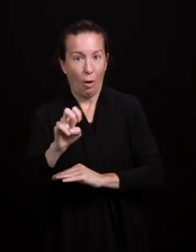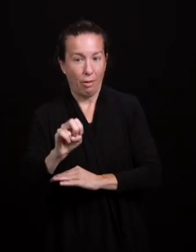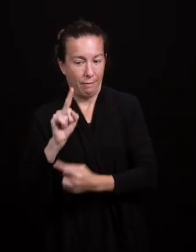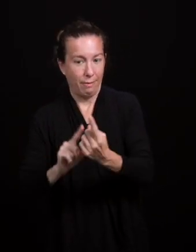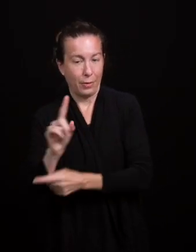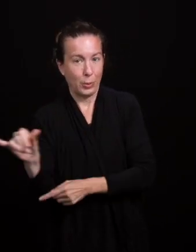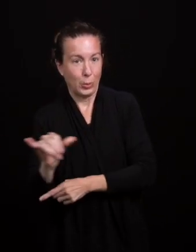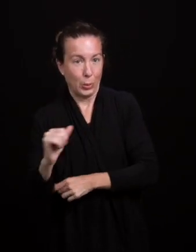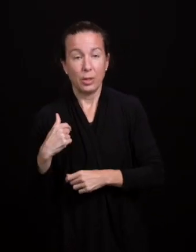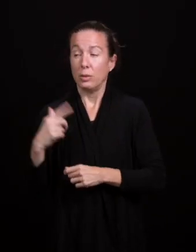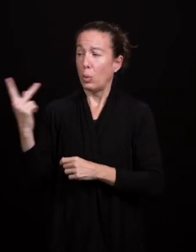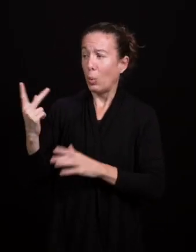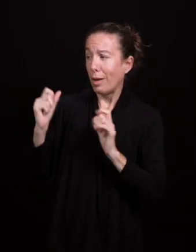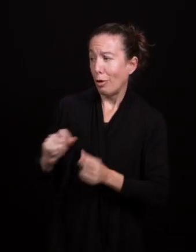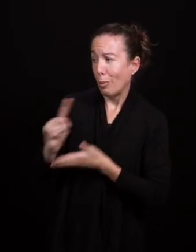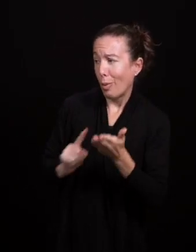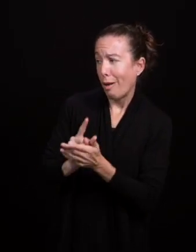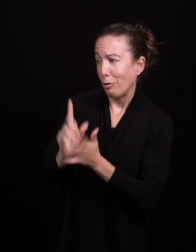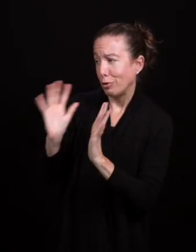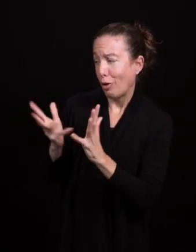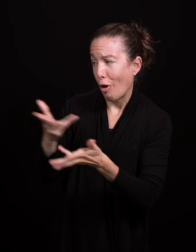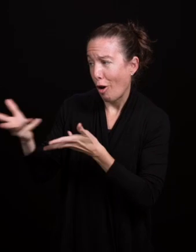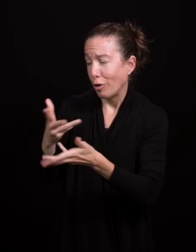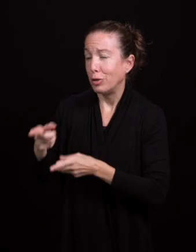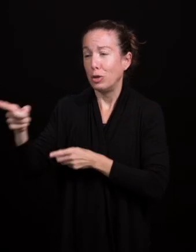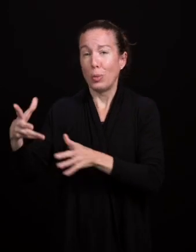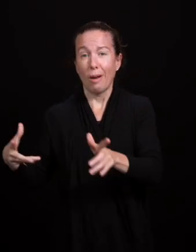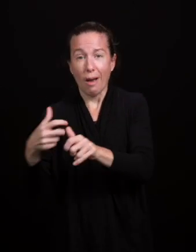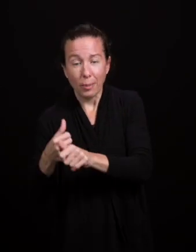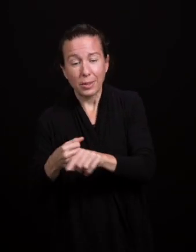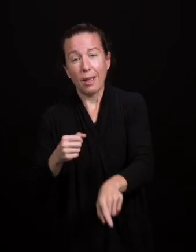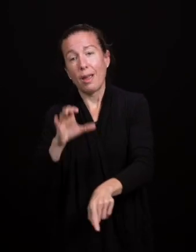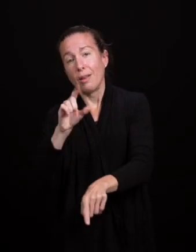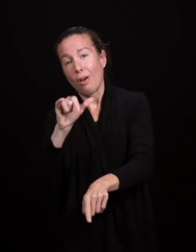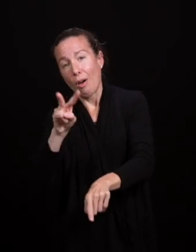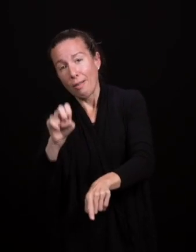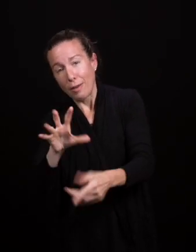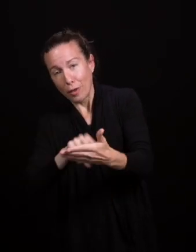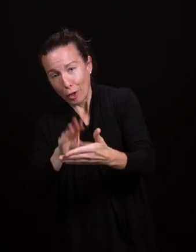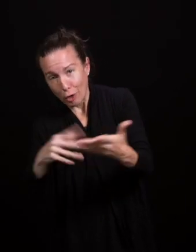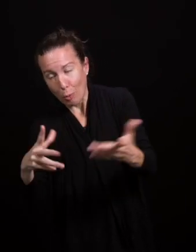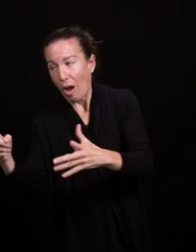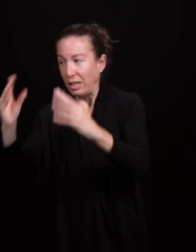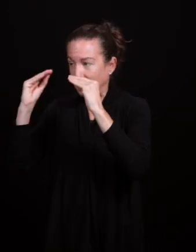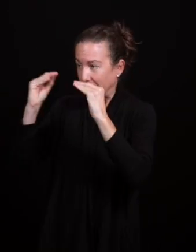just talk for an hour. She would update me on Olive, what Olive was learning, and then I would